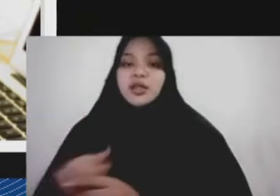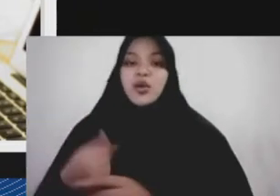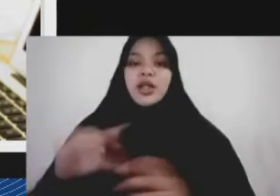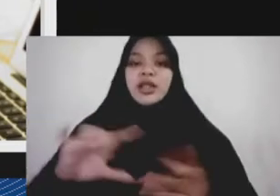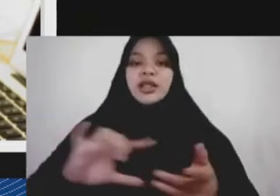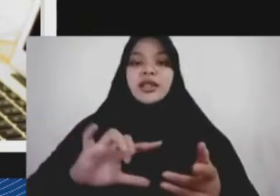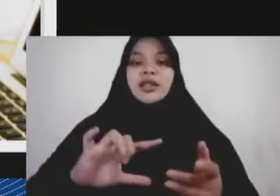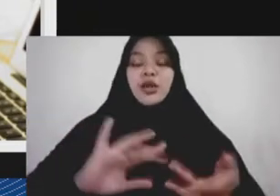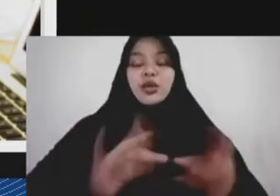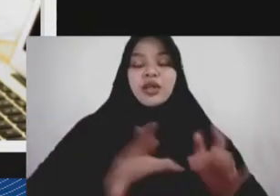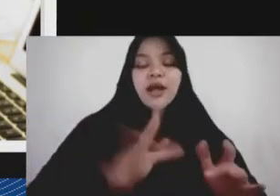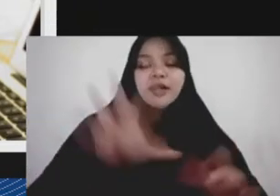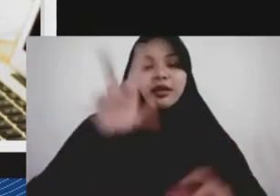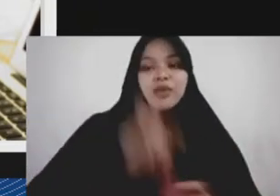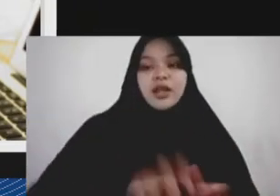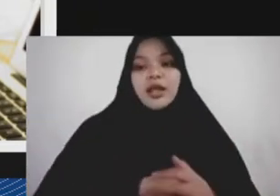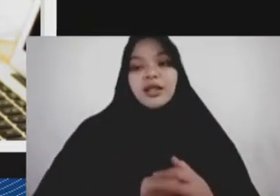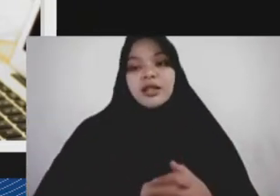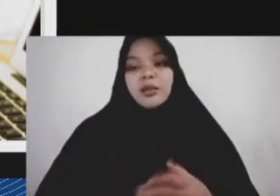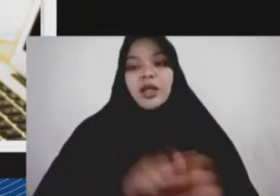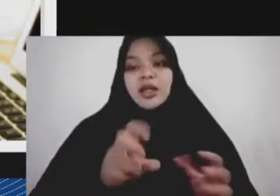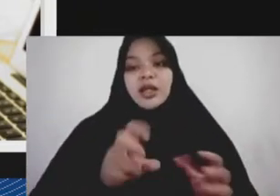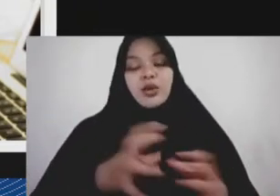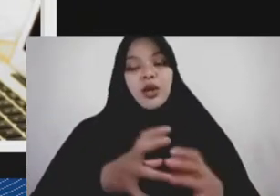for economic